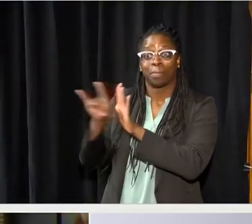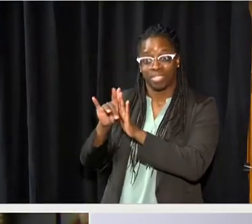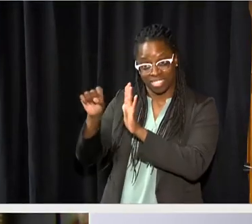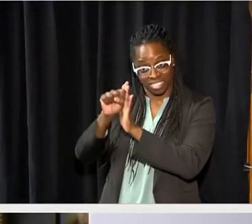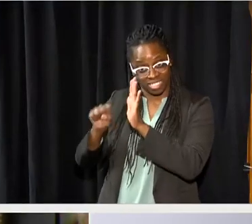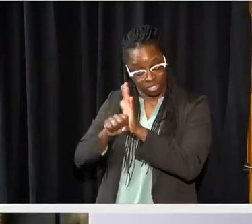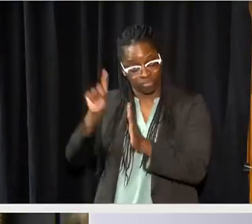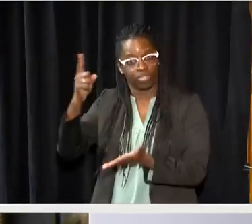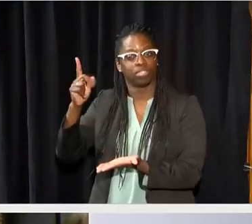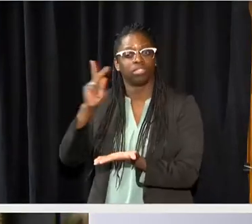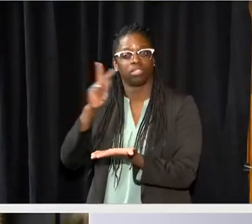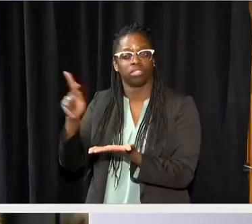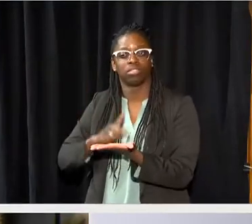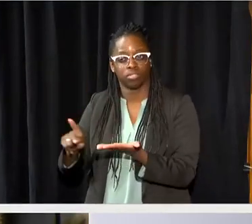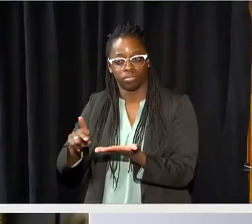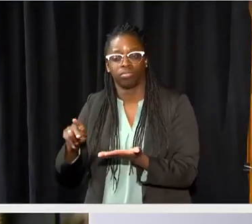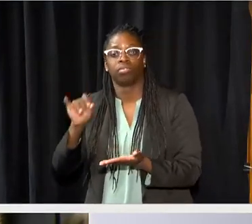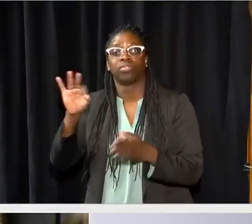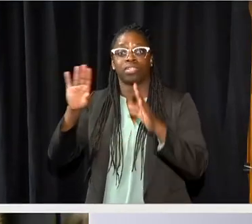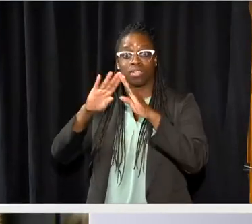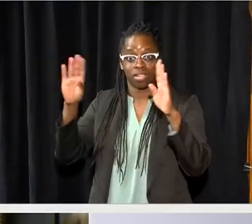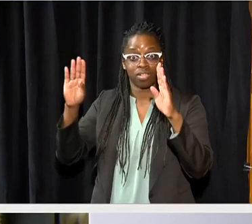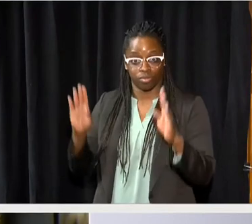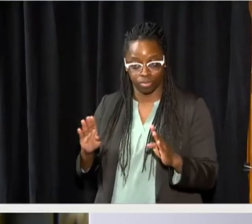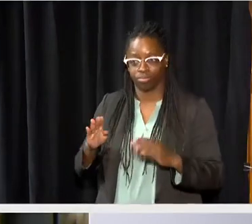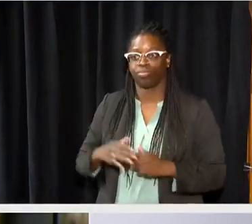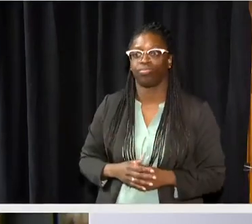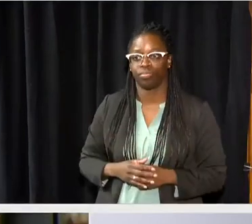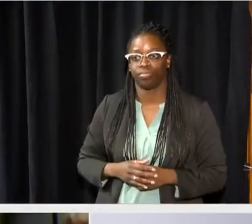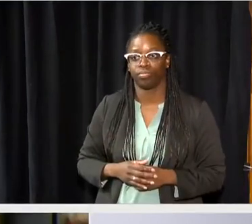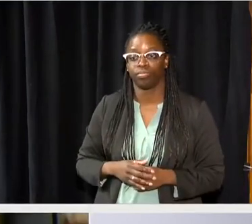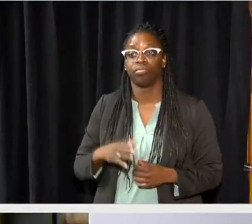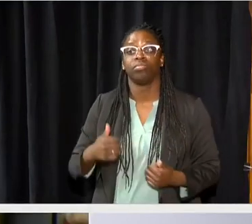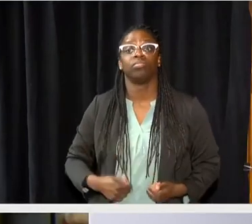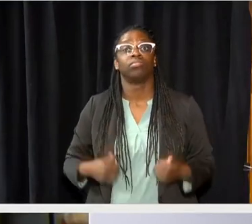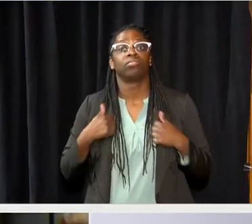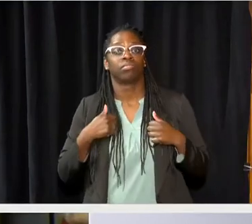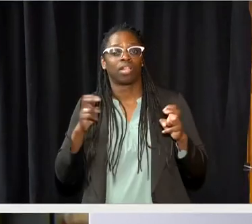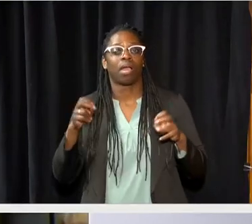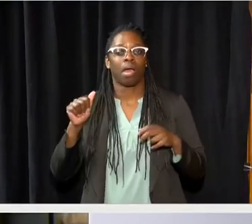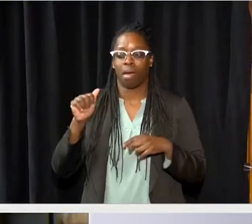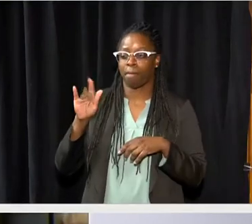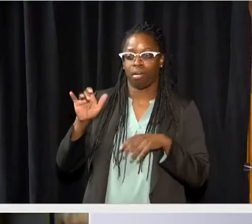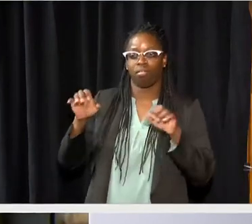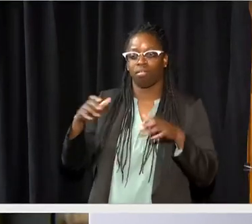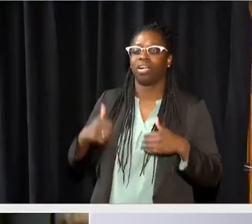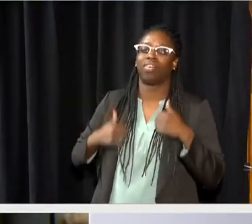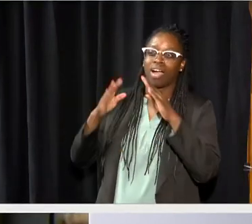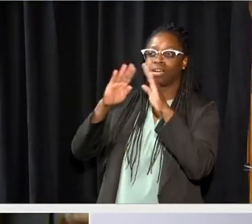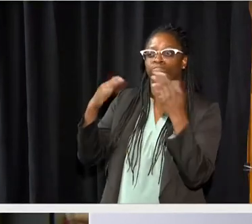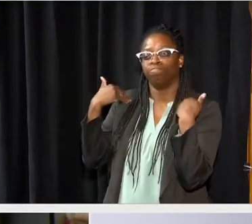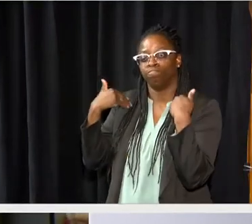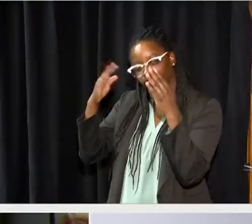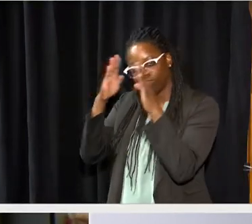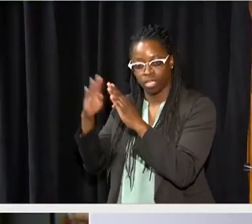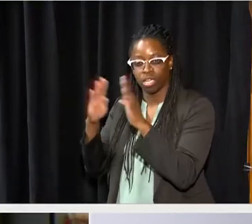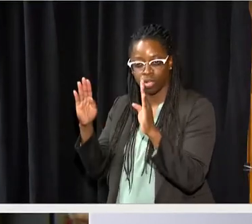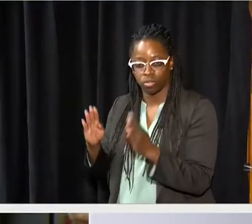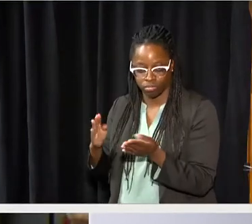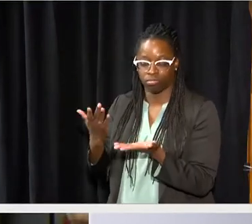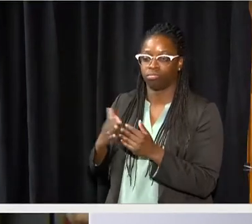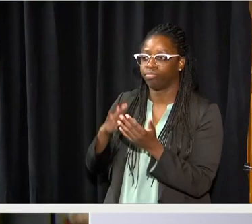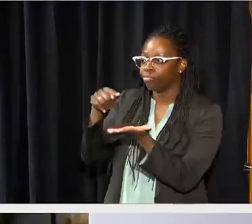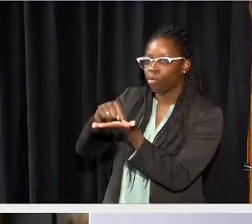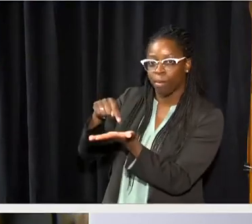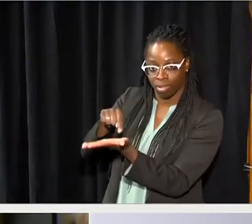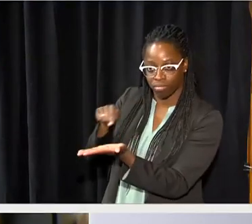state's first Secretary of Housing and Livable Communities. We tripled tax credits for new housing and